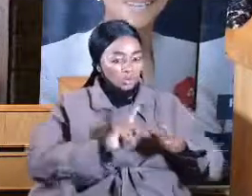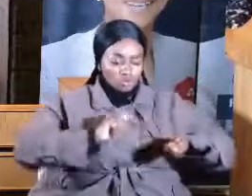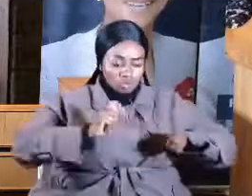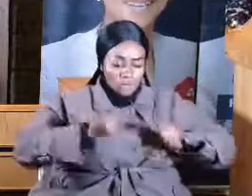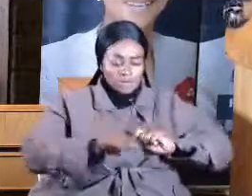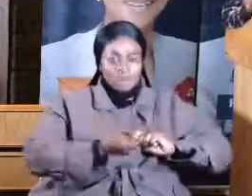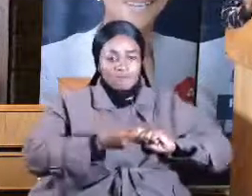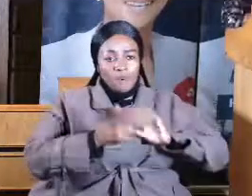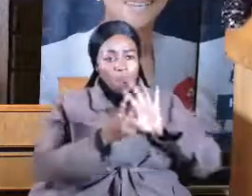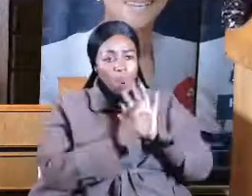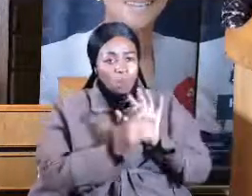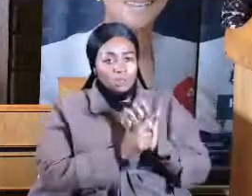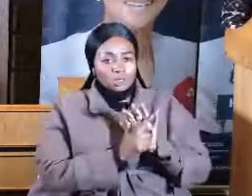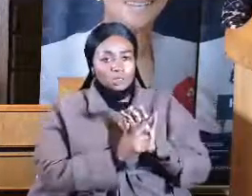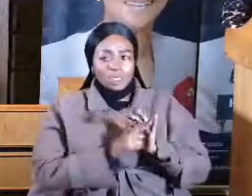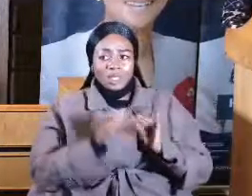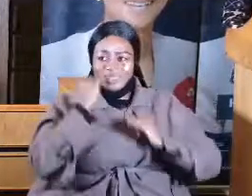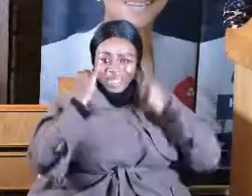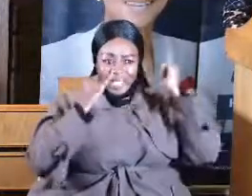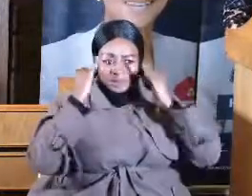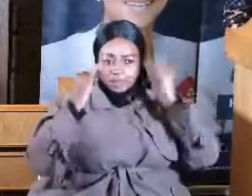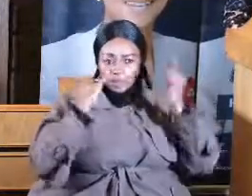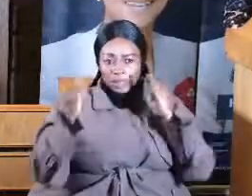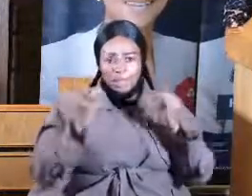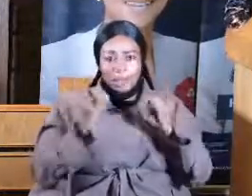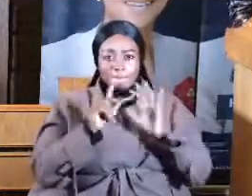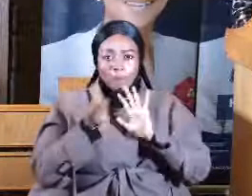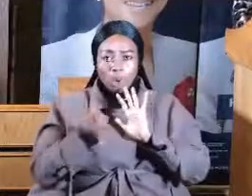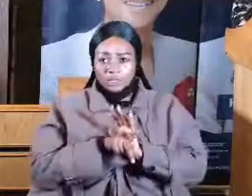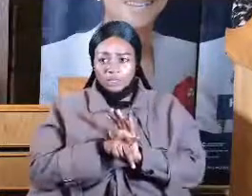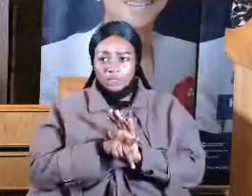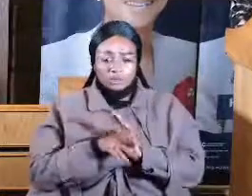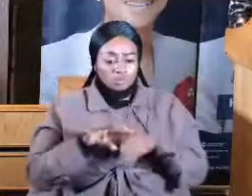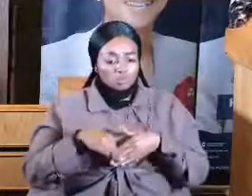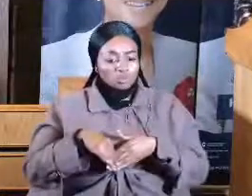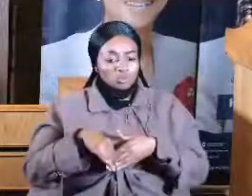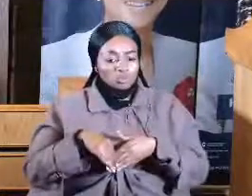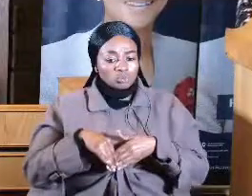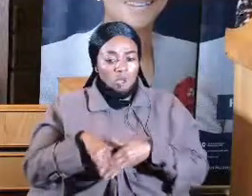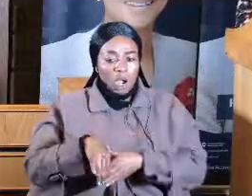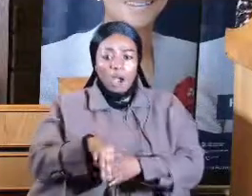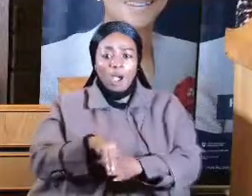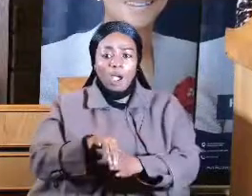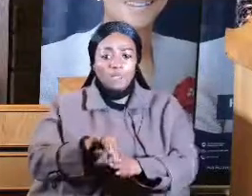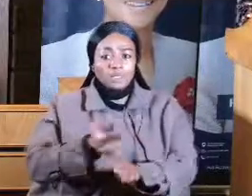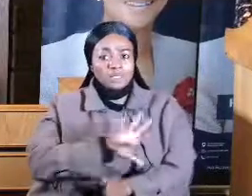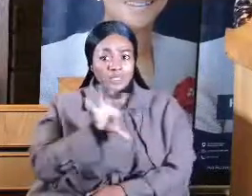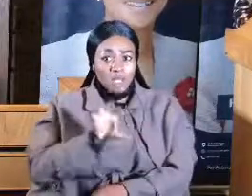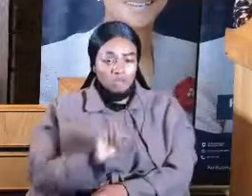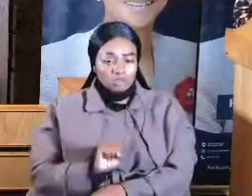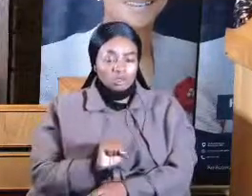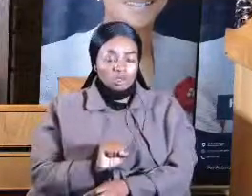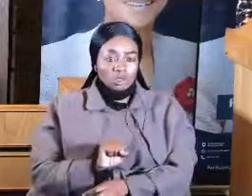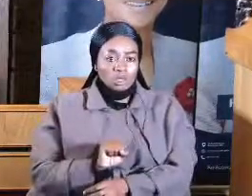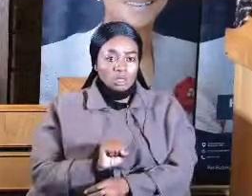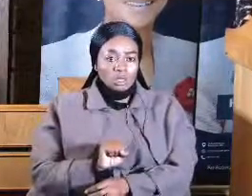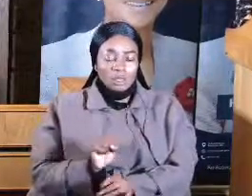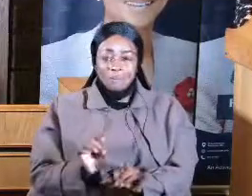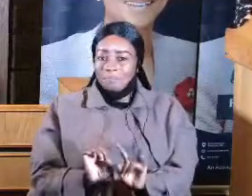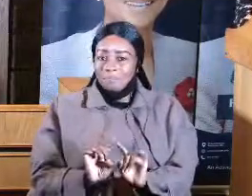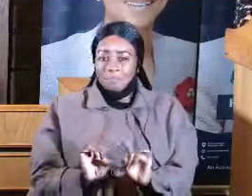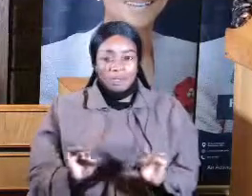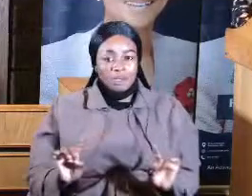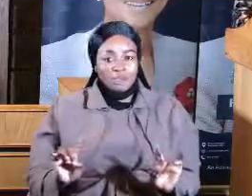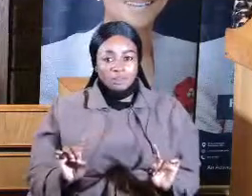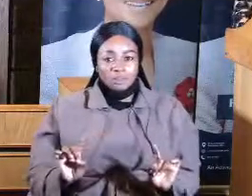transformative laws. They are coming up with the most transformative policies to guide this country into the next revolution of its freedom.